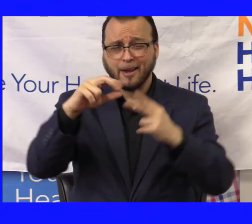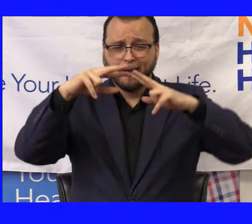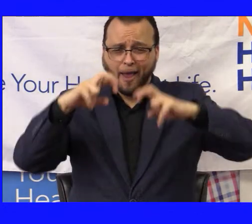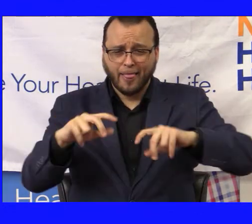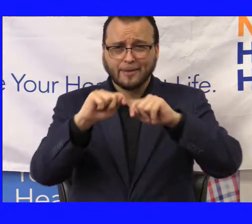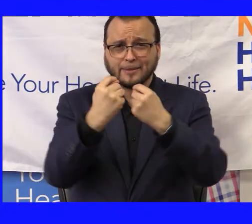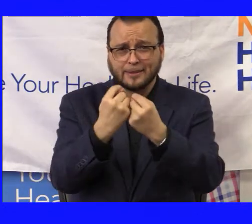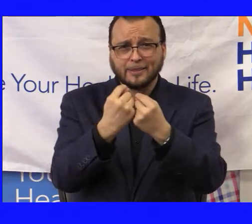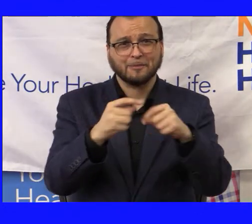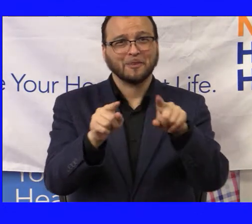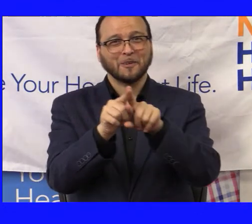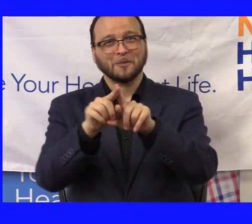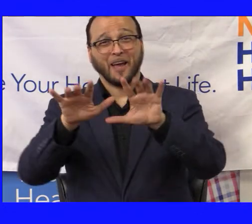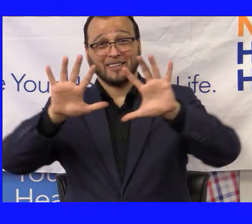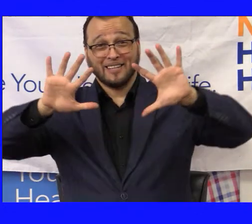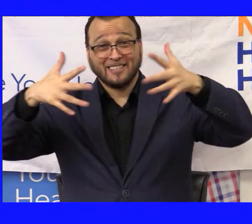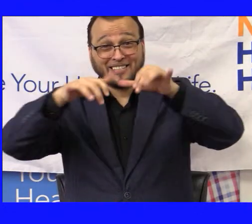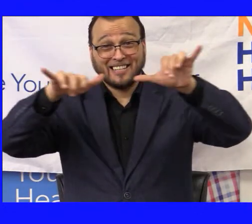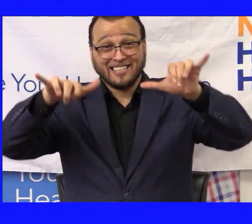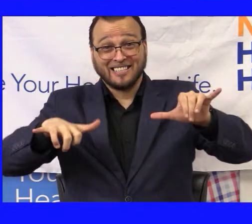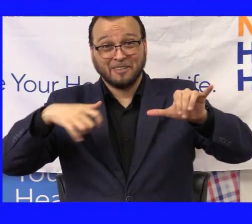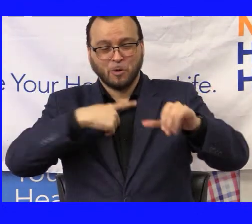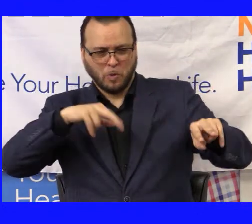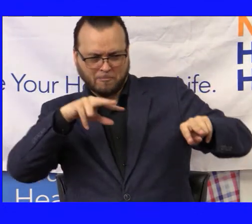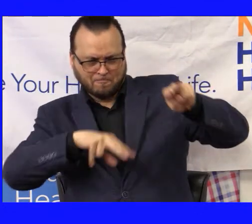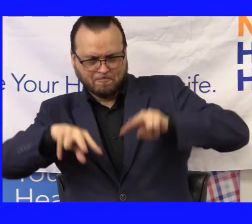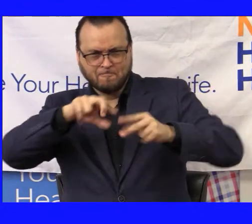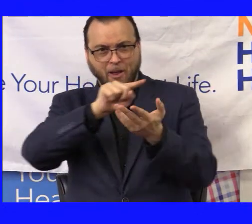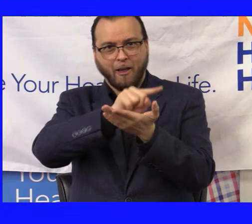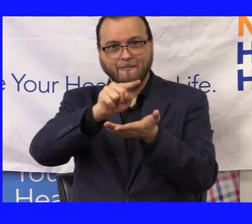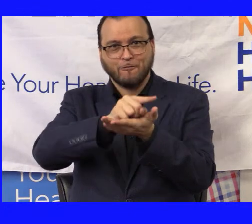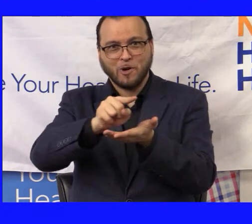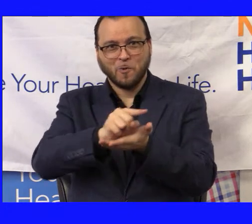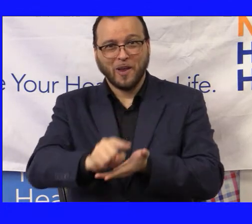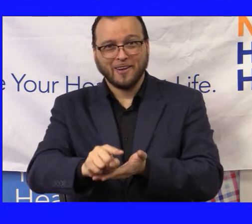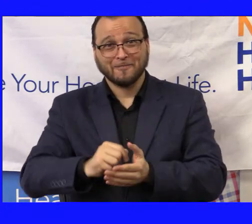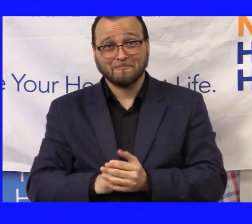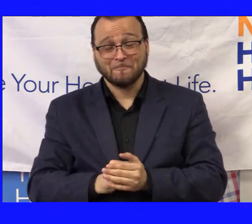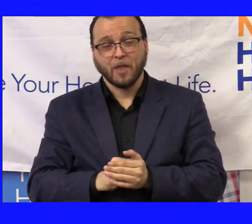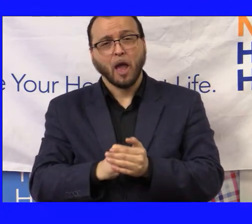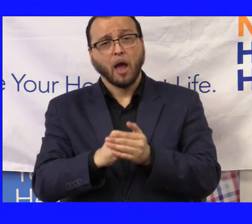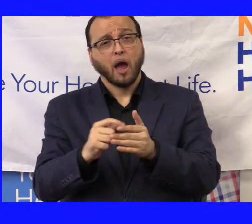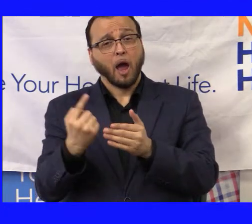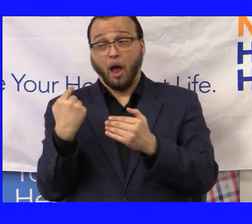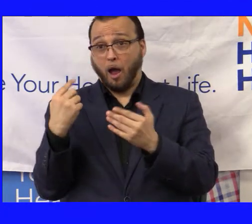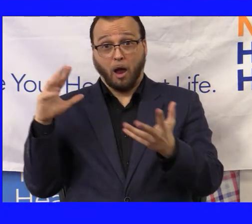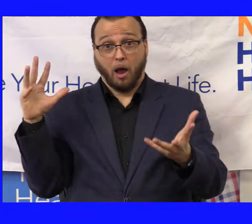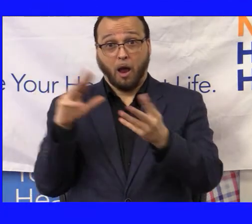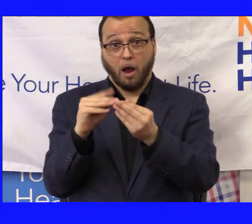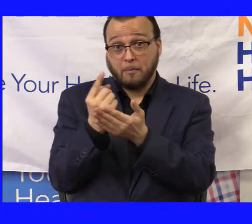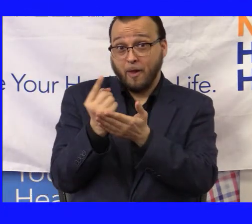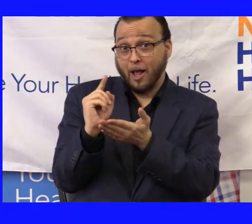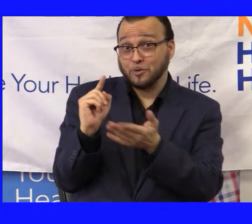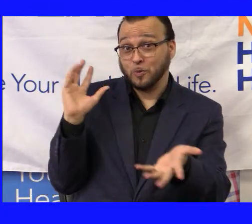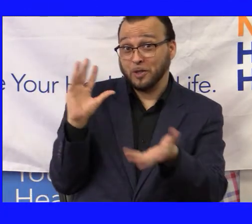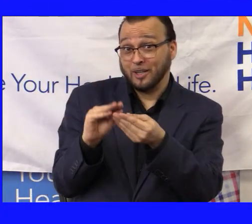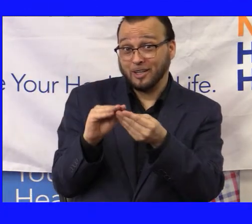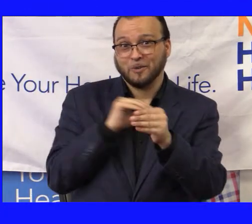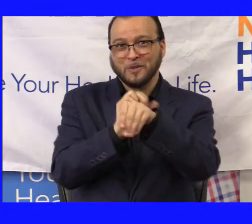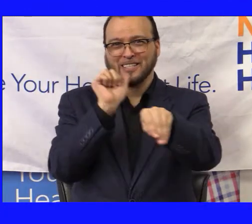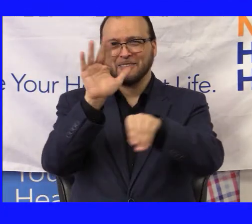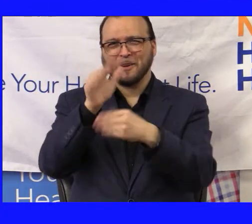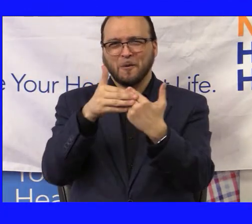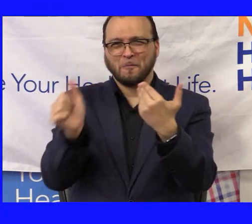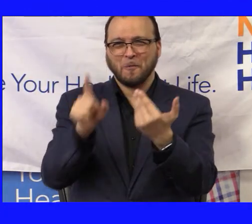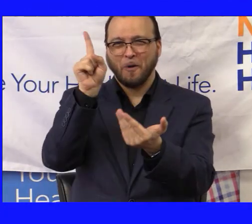analytics team, and as a system, we are reviewing weekly. As of last week, we have submitted close